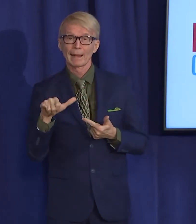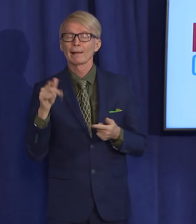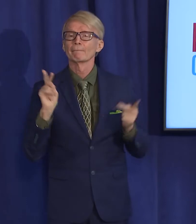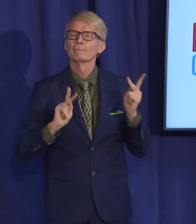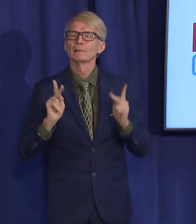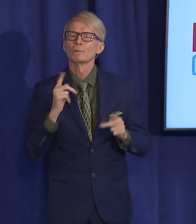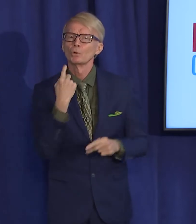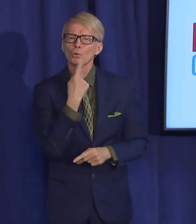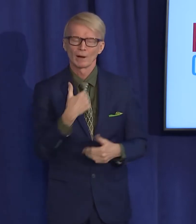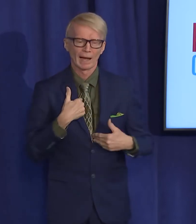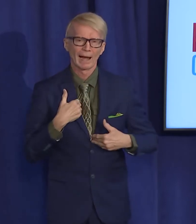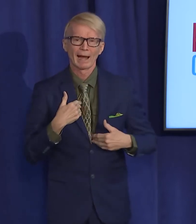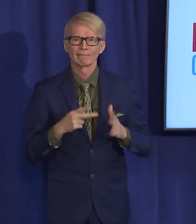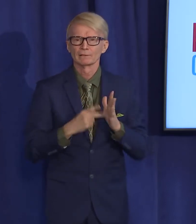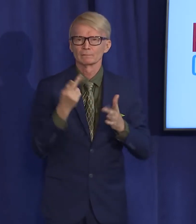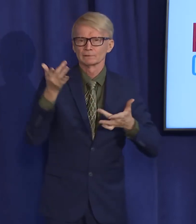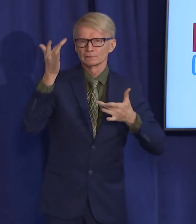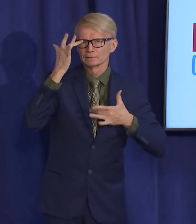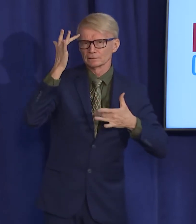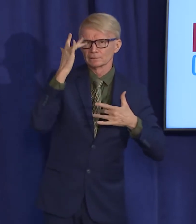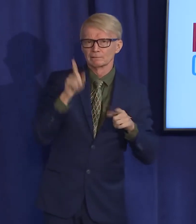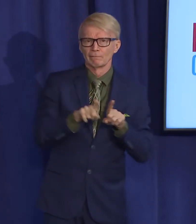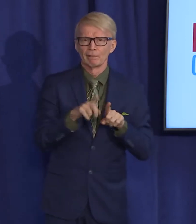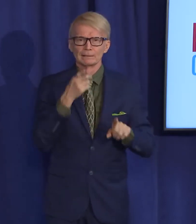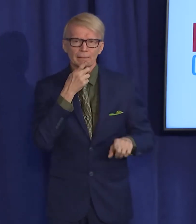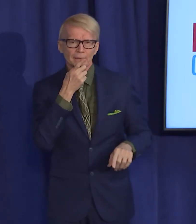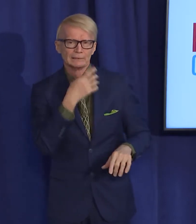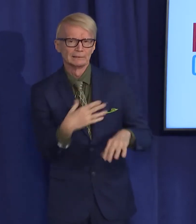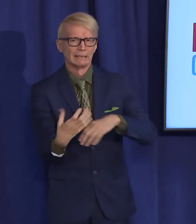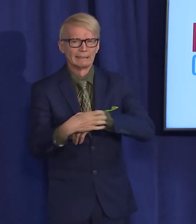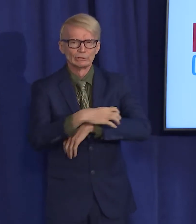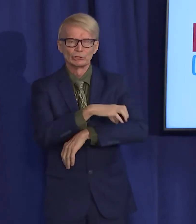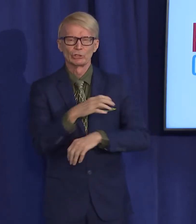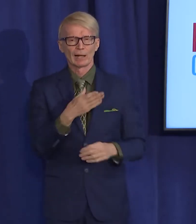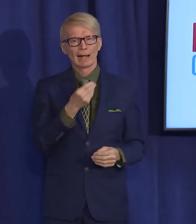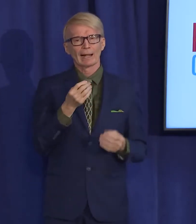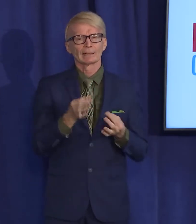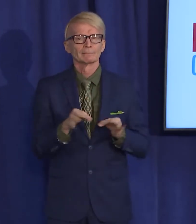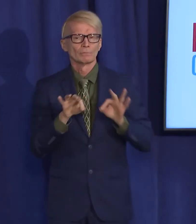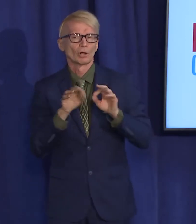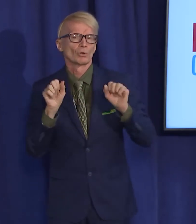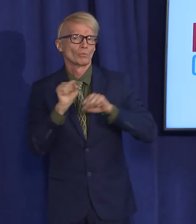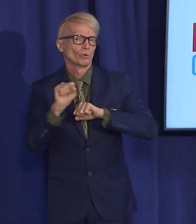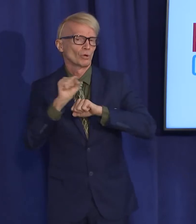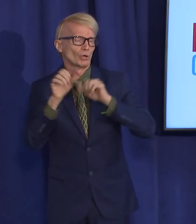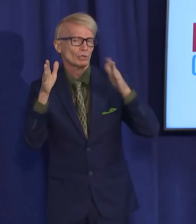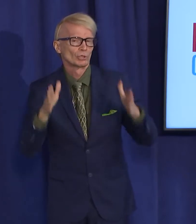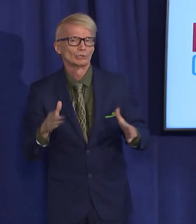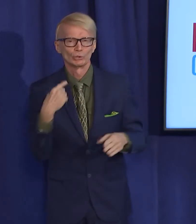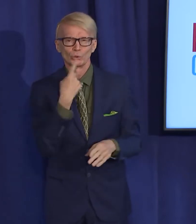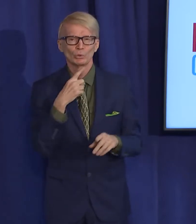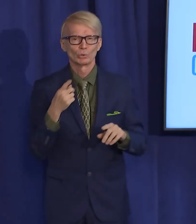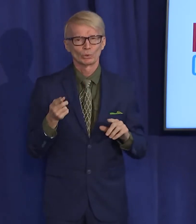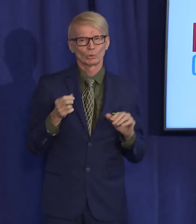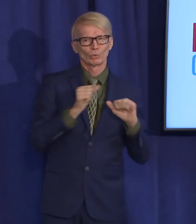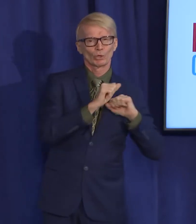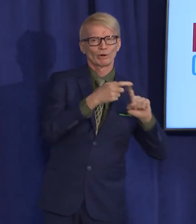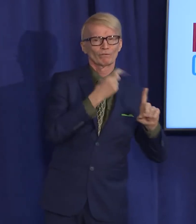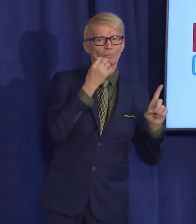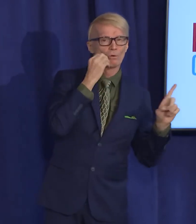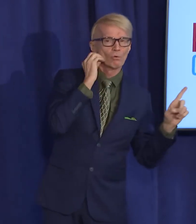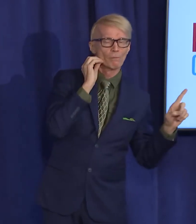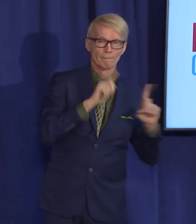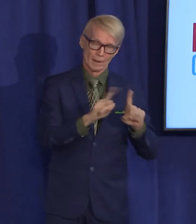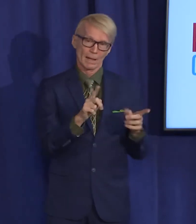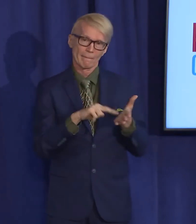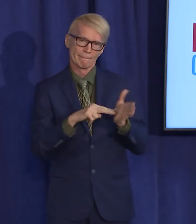conditions and essential workers, especially those who can't work from home. But we're going to keep our focus on anybody who didn't get the vaccine yet in